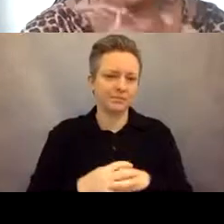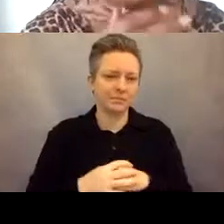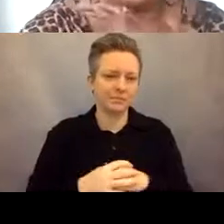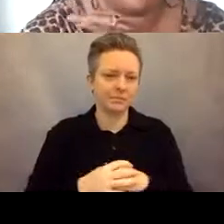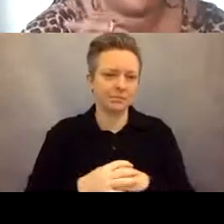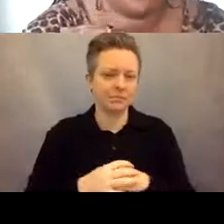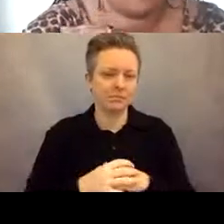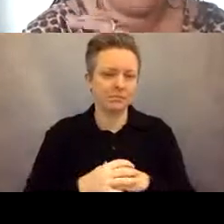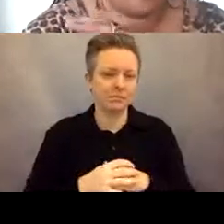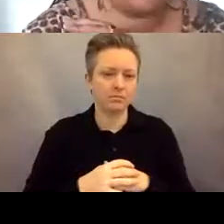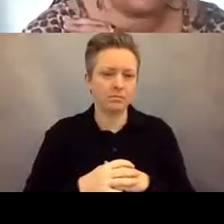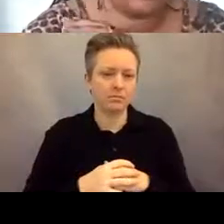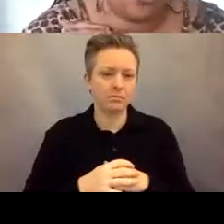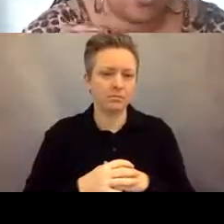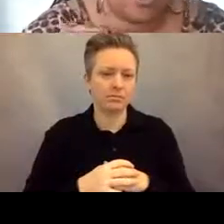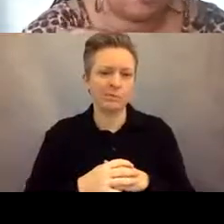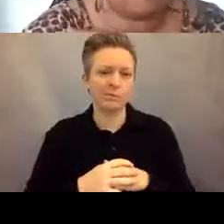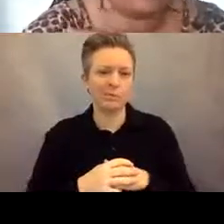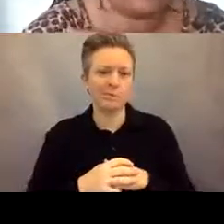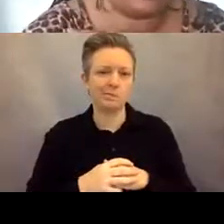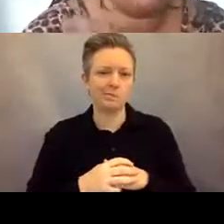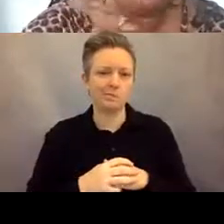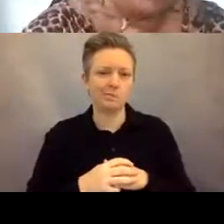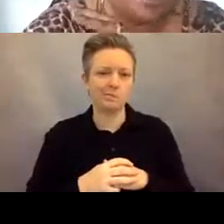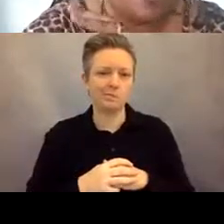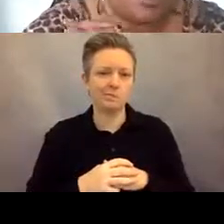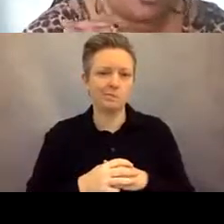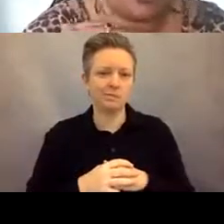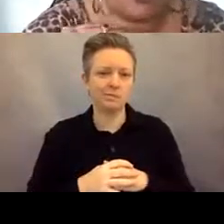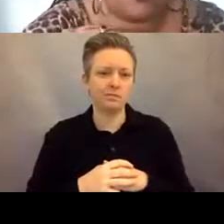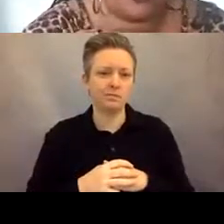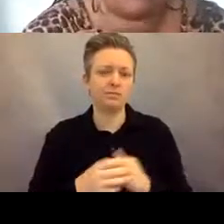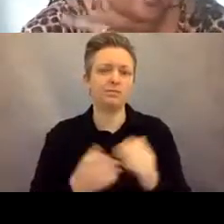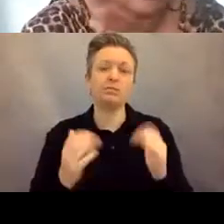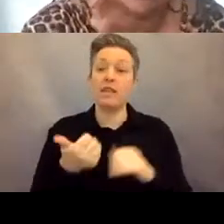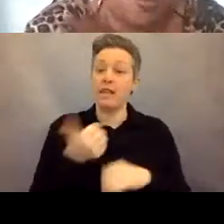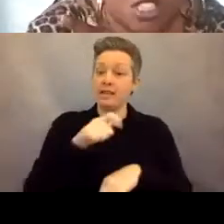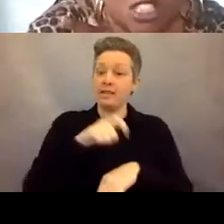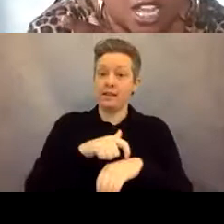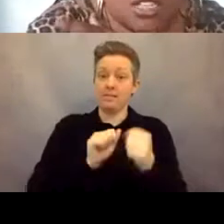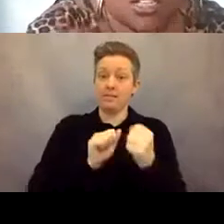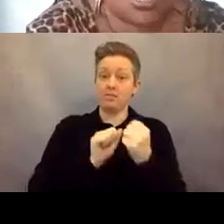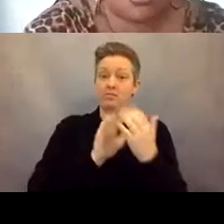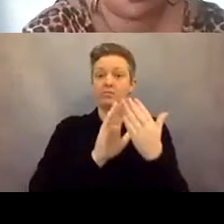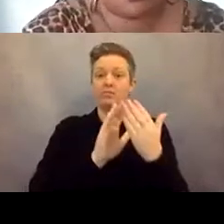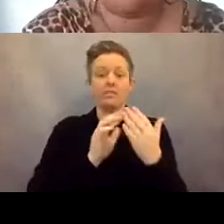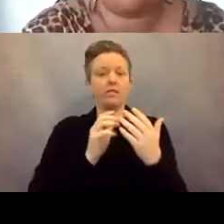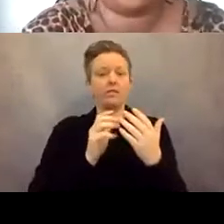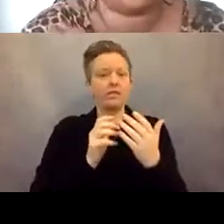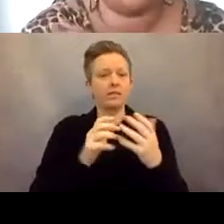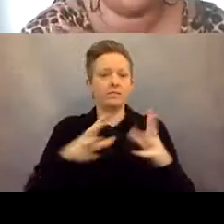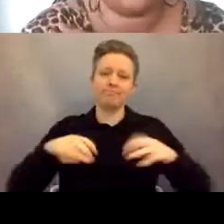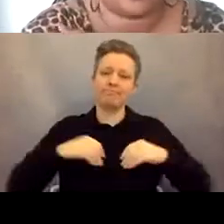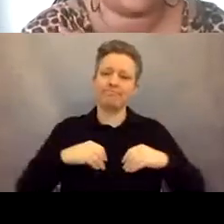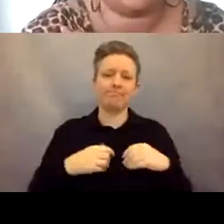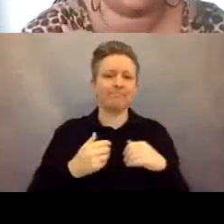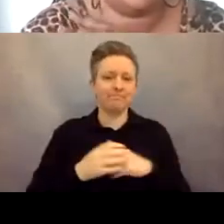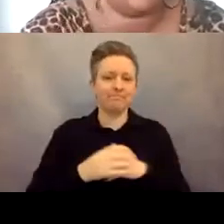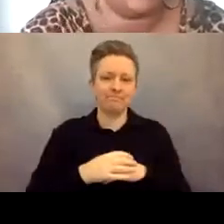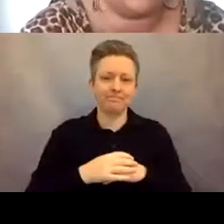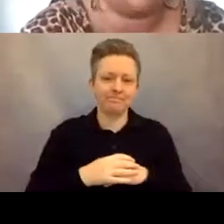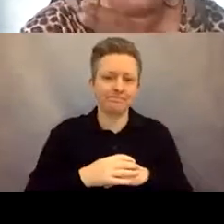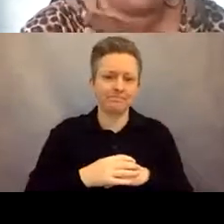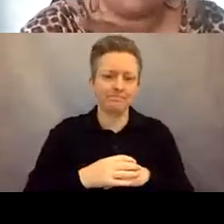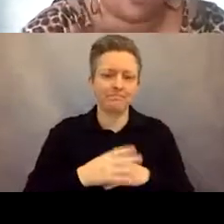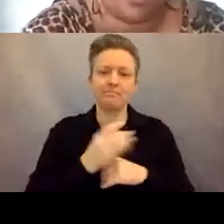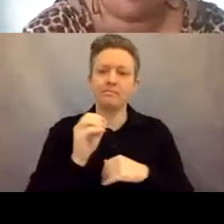explicitly racially coded, if it's implicitly racially coded, that can still be changed. If it's something that